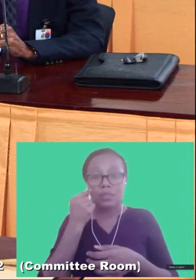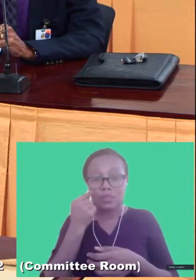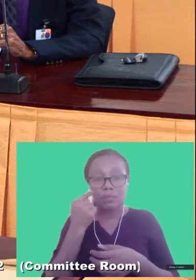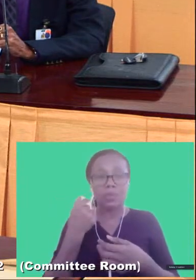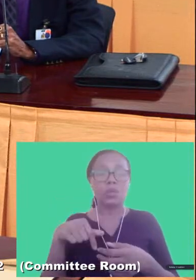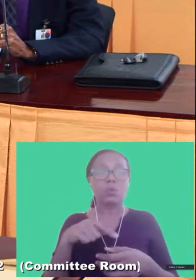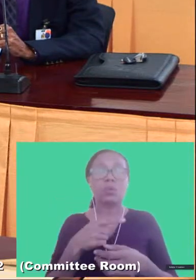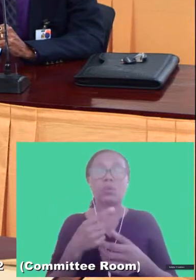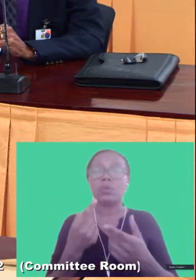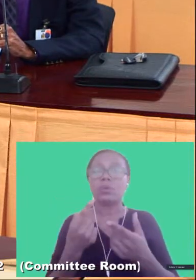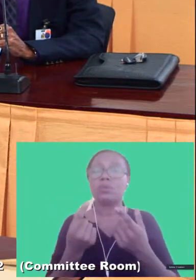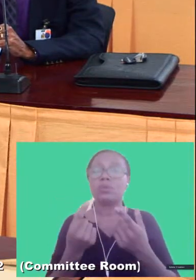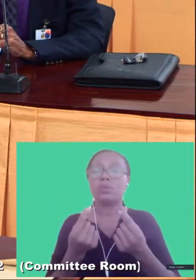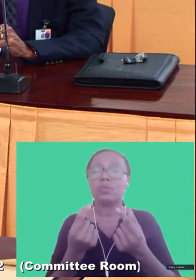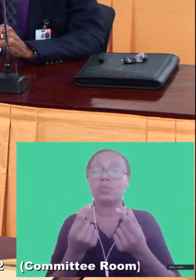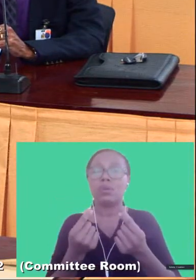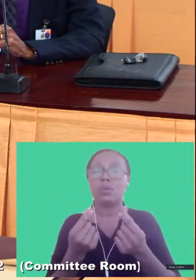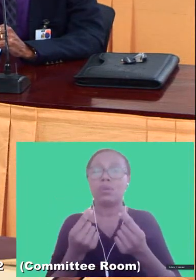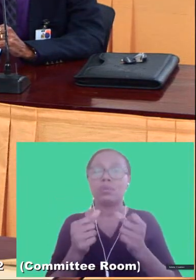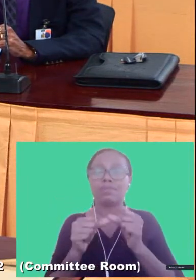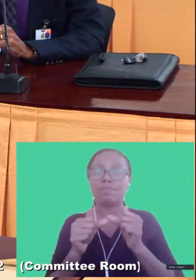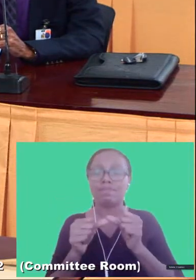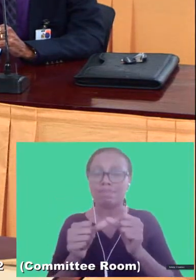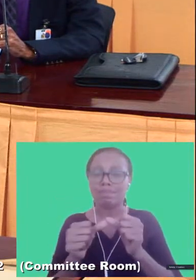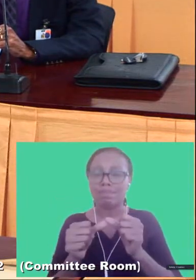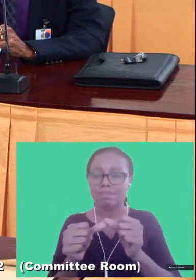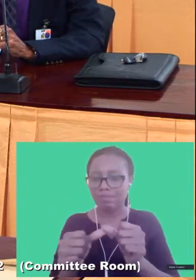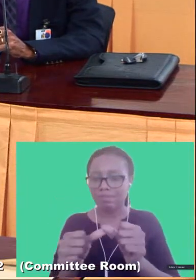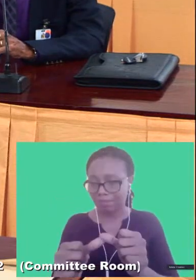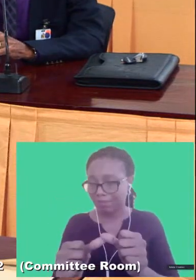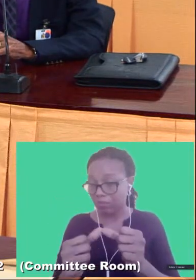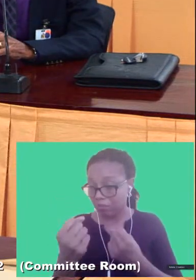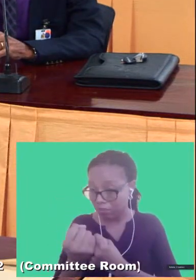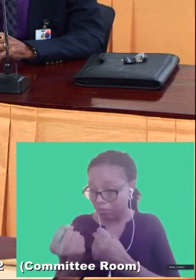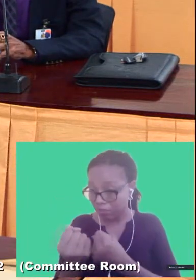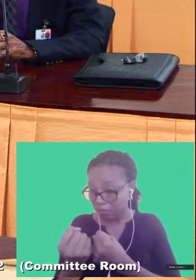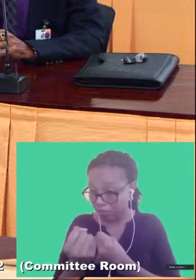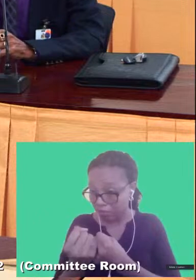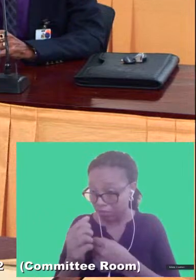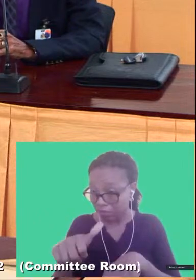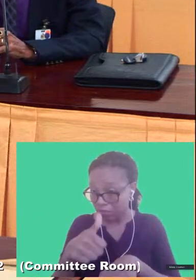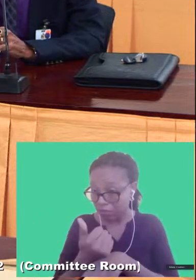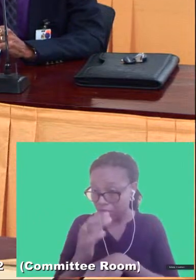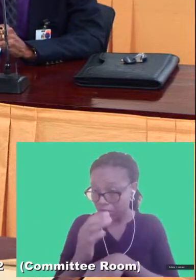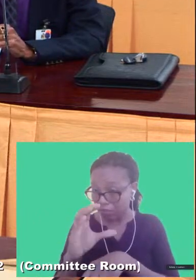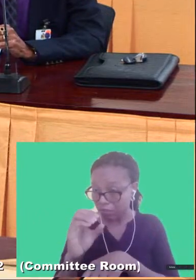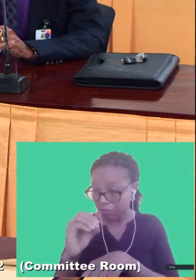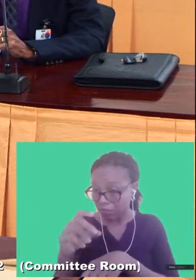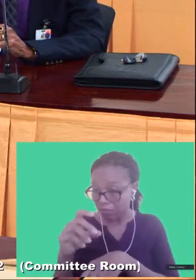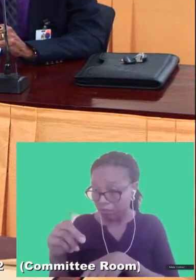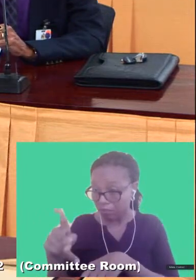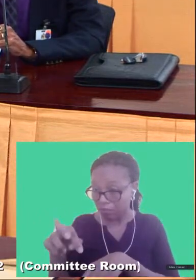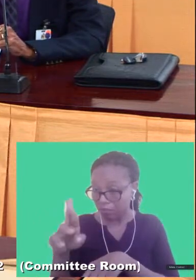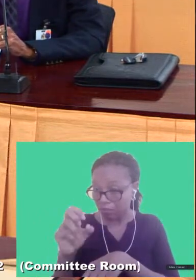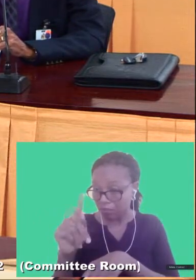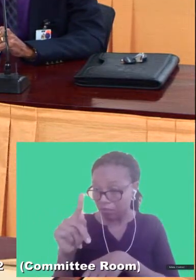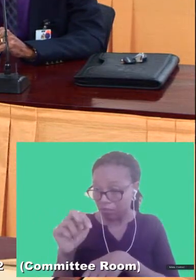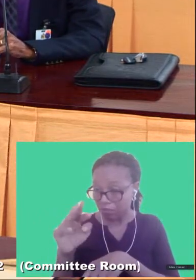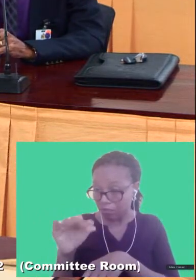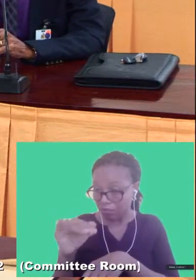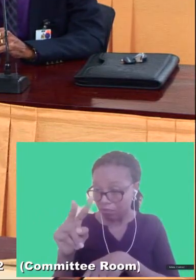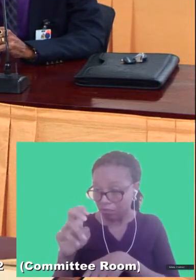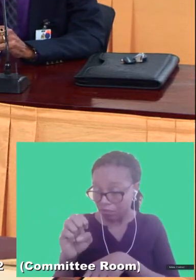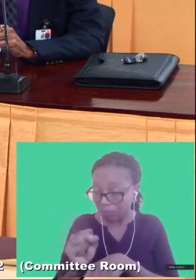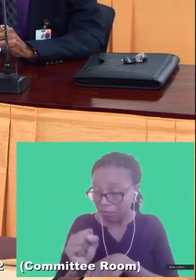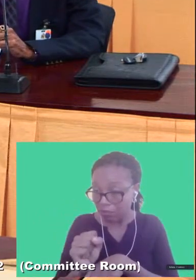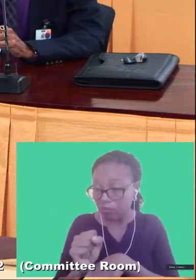cooperatives. In fact, there's another happy coincidence because the energy cooperative was created a few